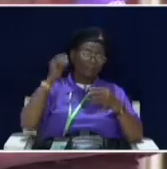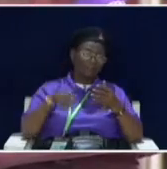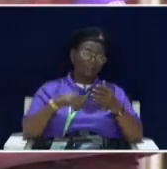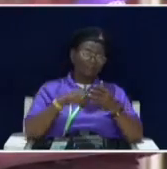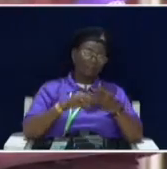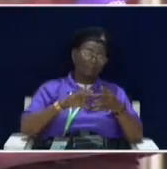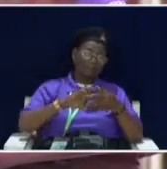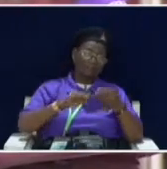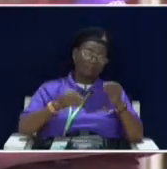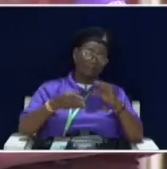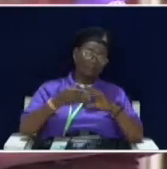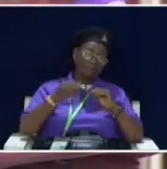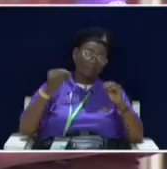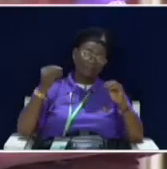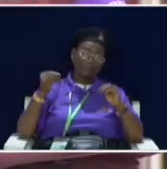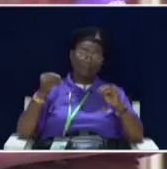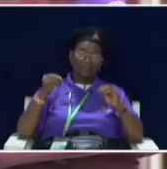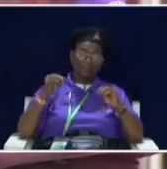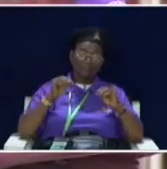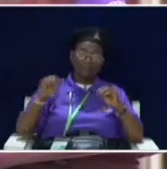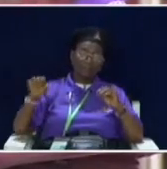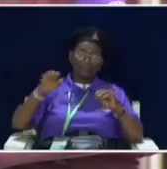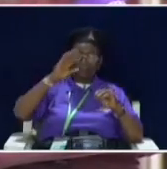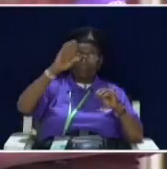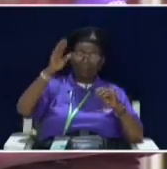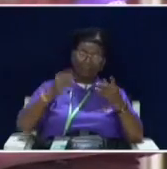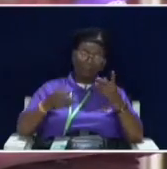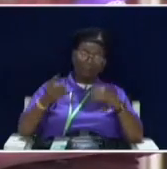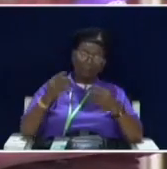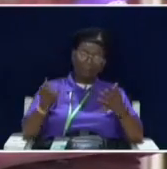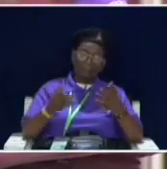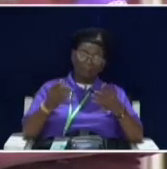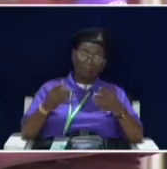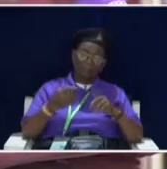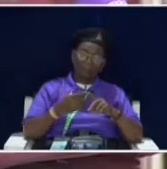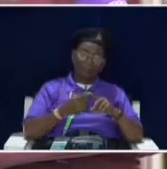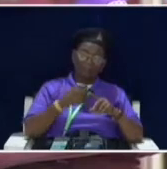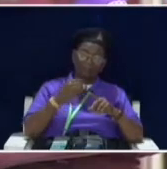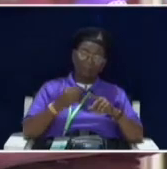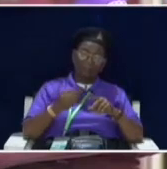A man came here from Abeokuta with his